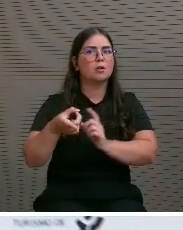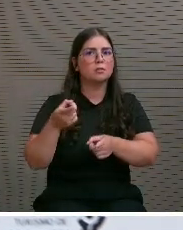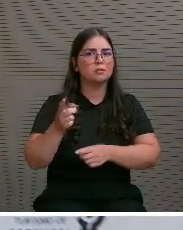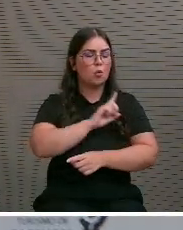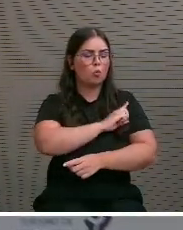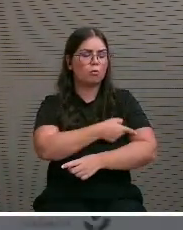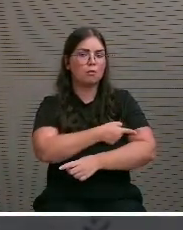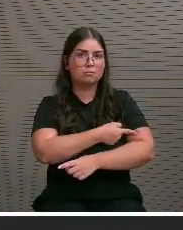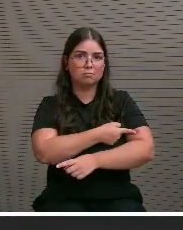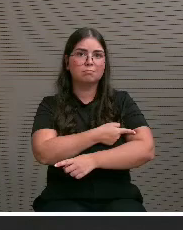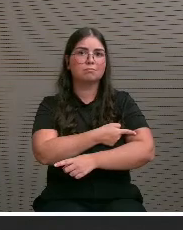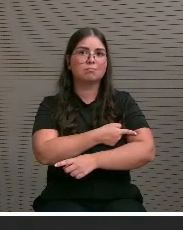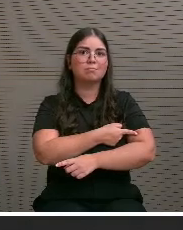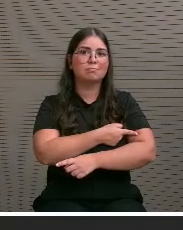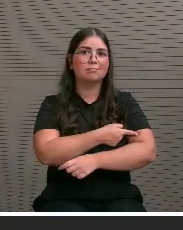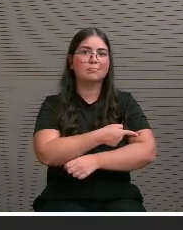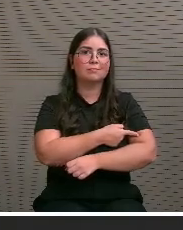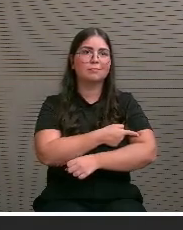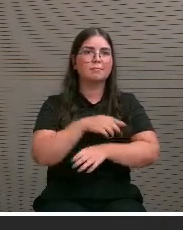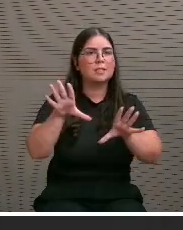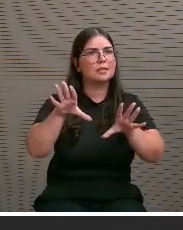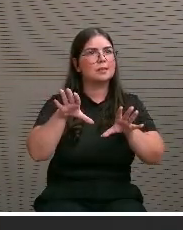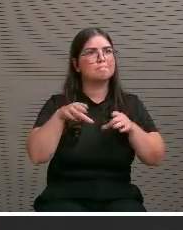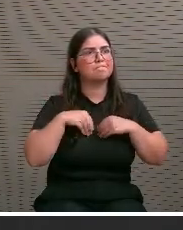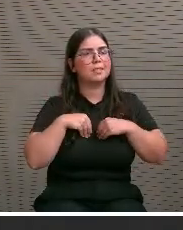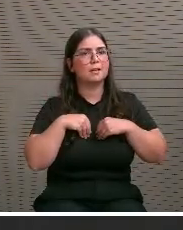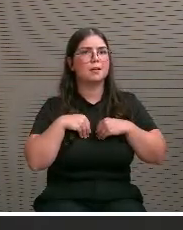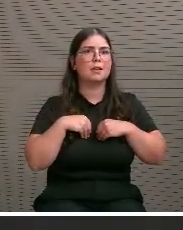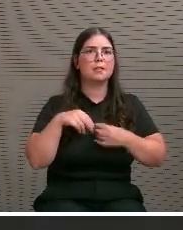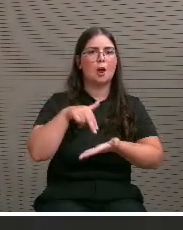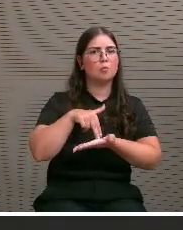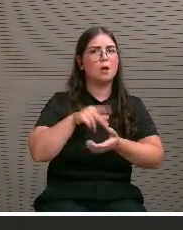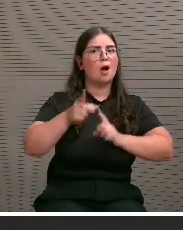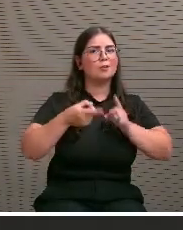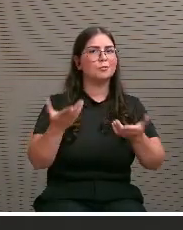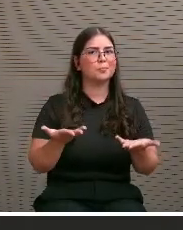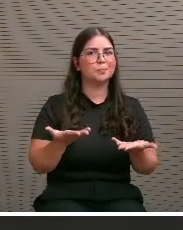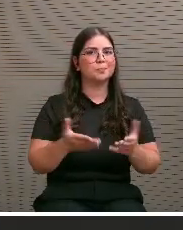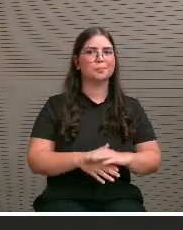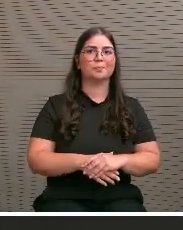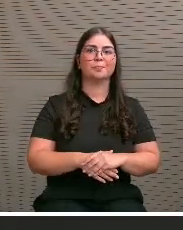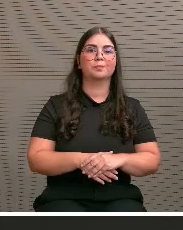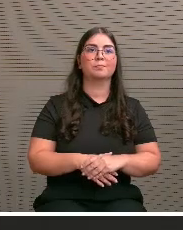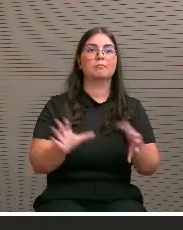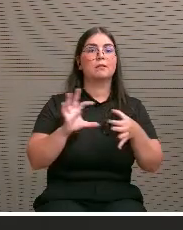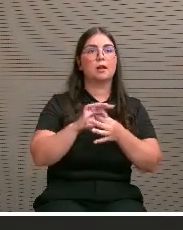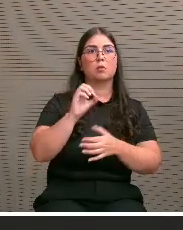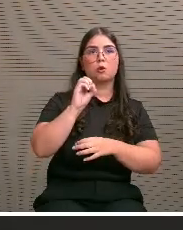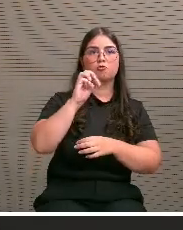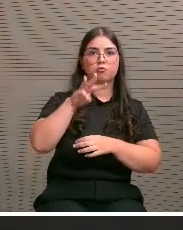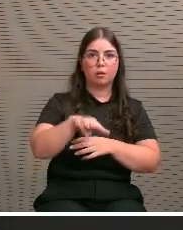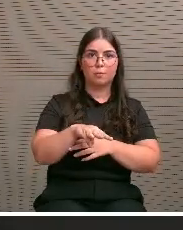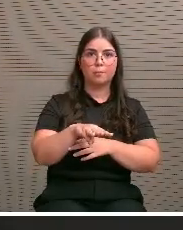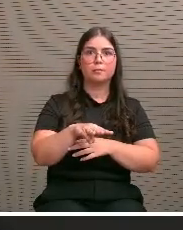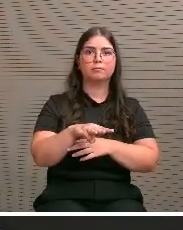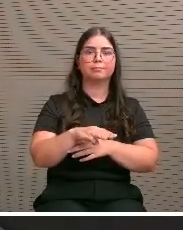position uses. Now, the thing about GMOs is that Europe never needed